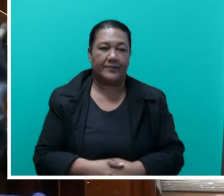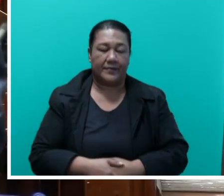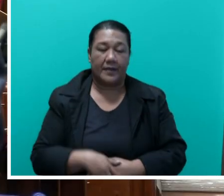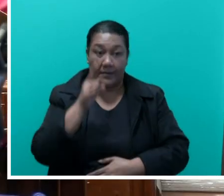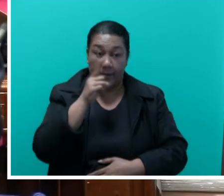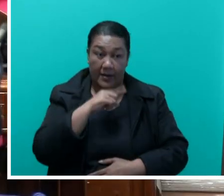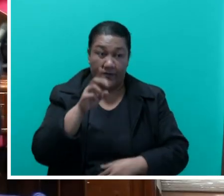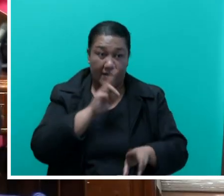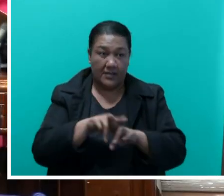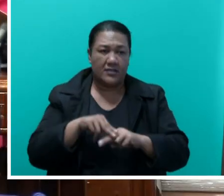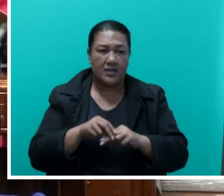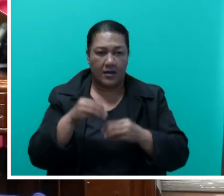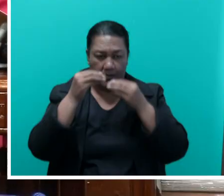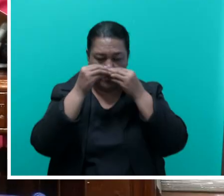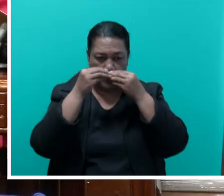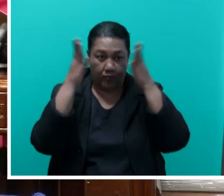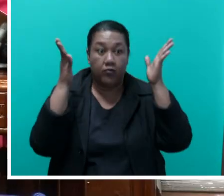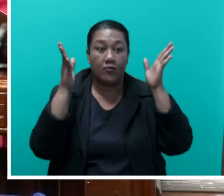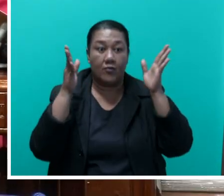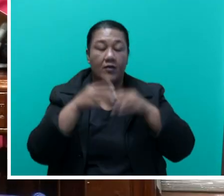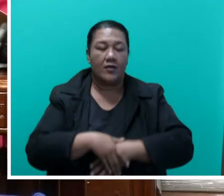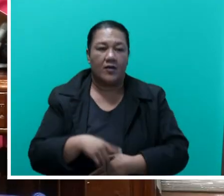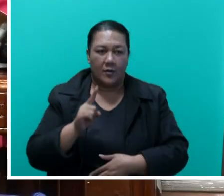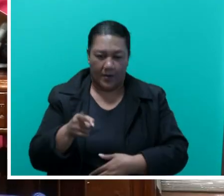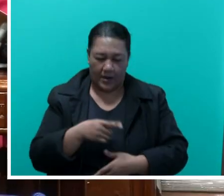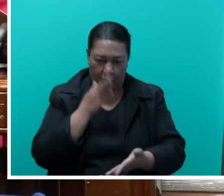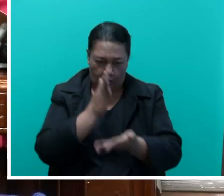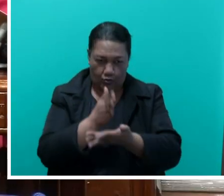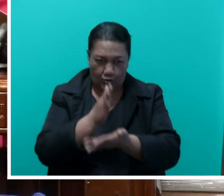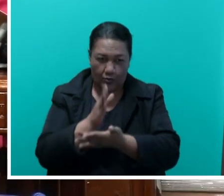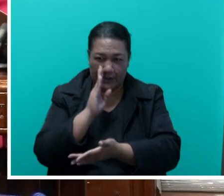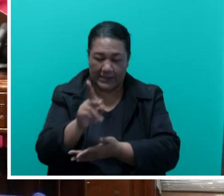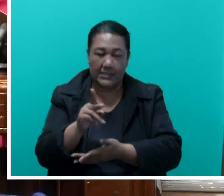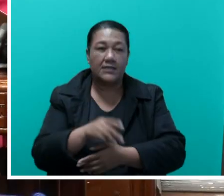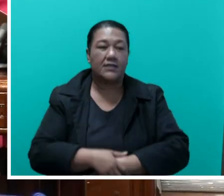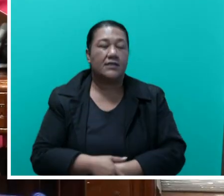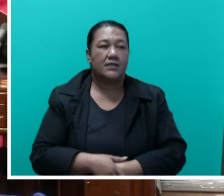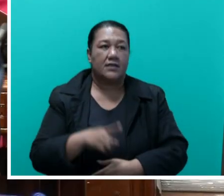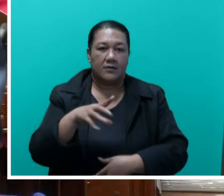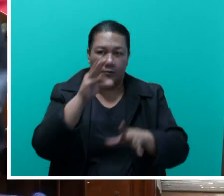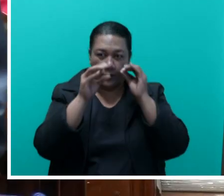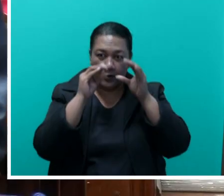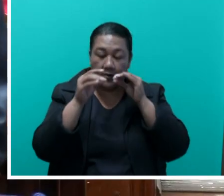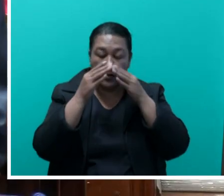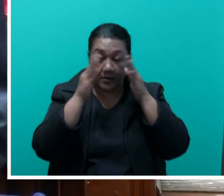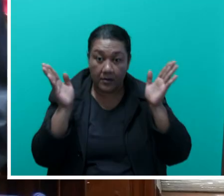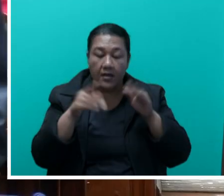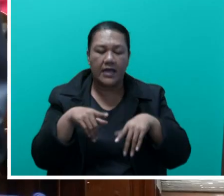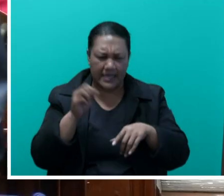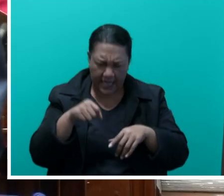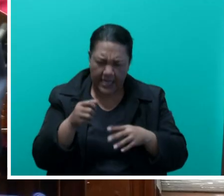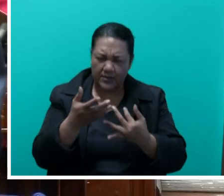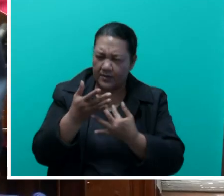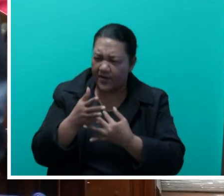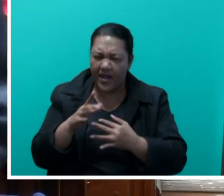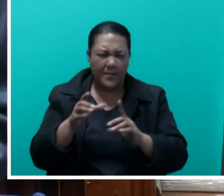are awakening to a compelling truth. Although we are divided by language and customs and traditions, we nonetheless